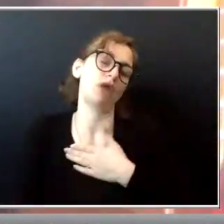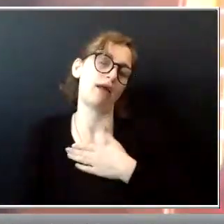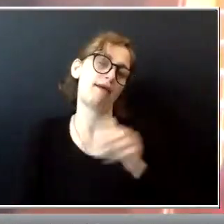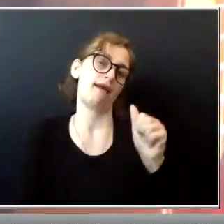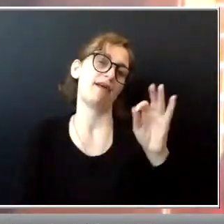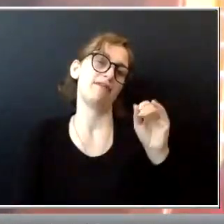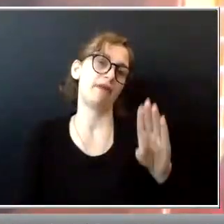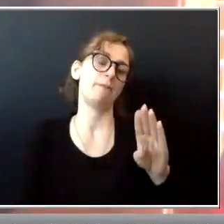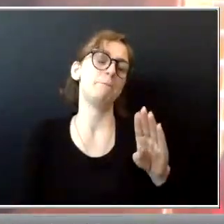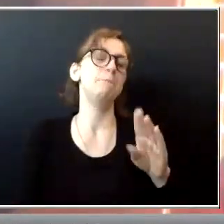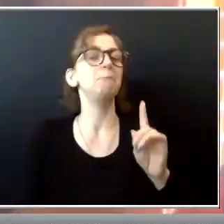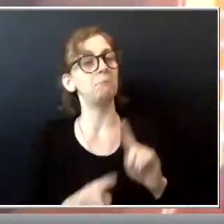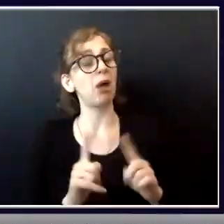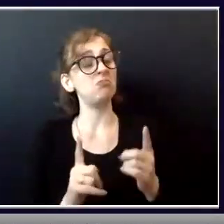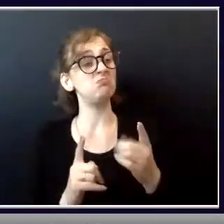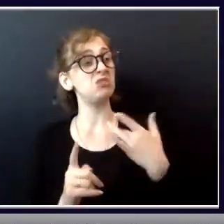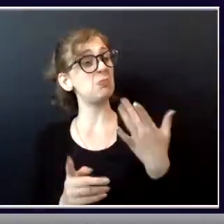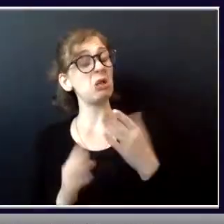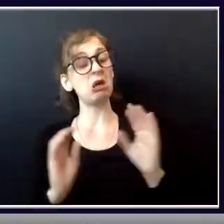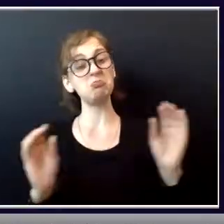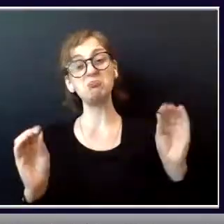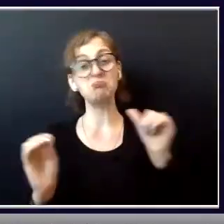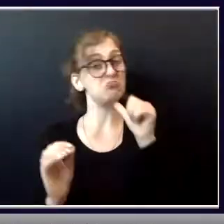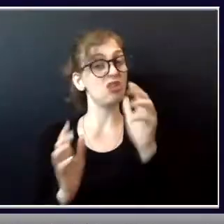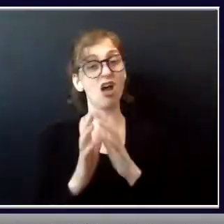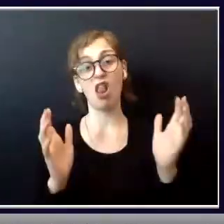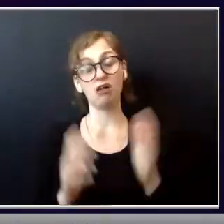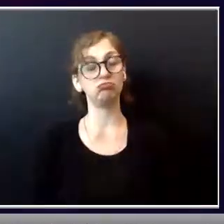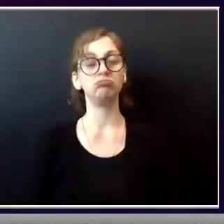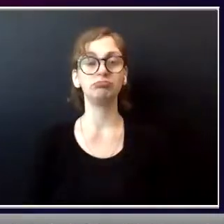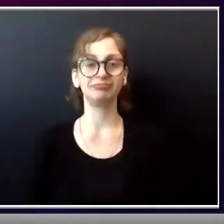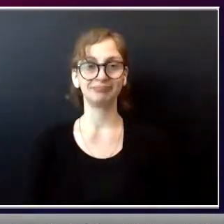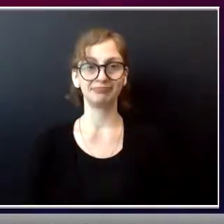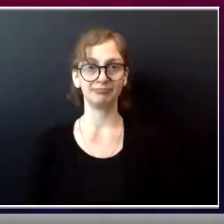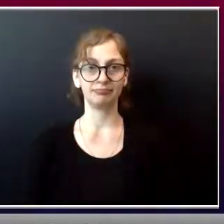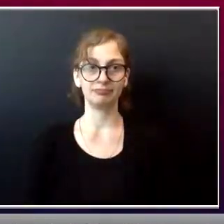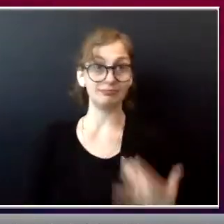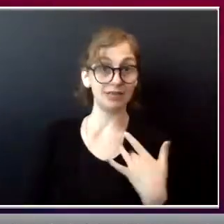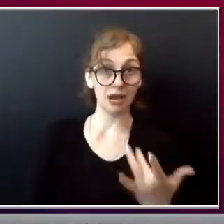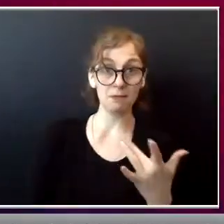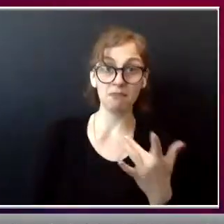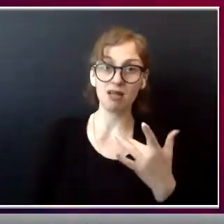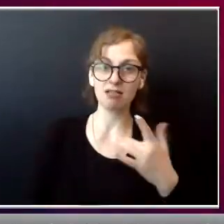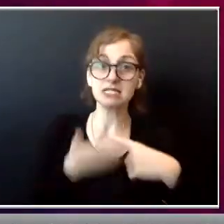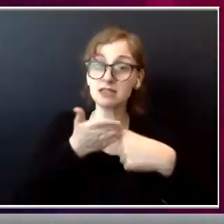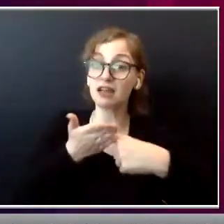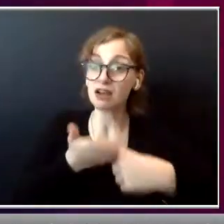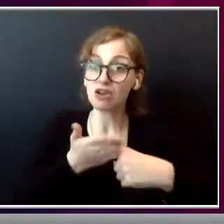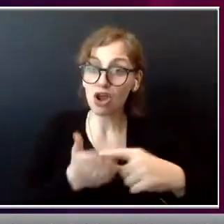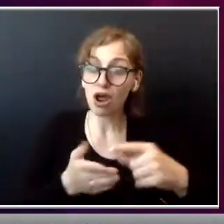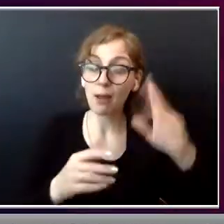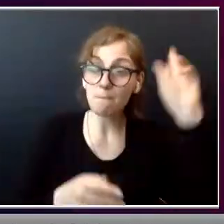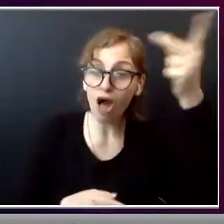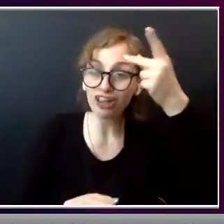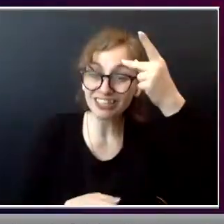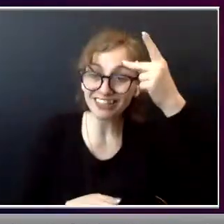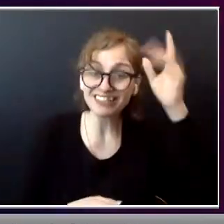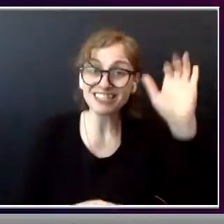lot of that anymore. Is it usually talking politics? Is that what flares people's AFib?